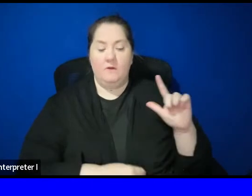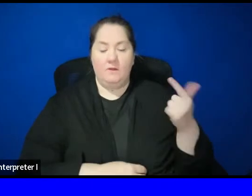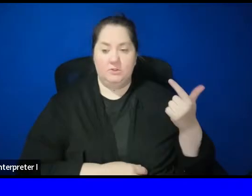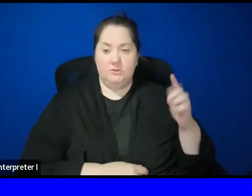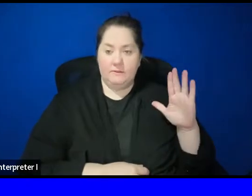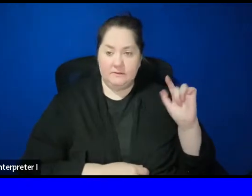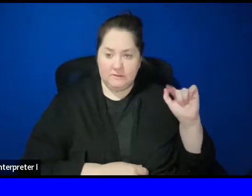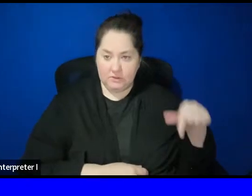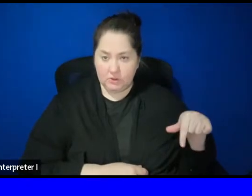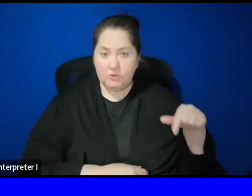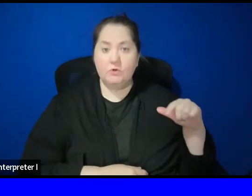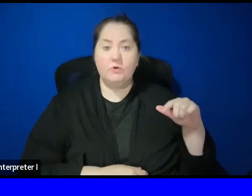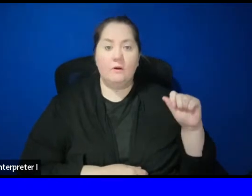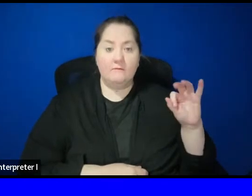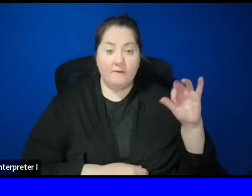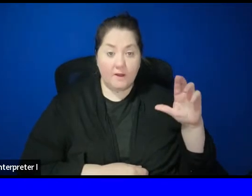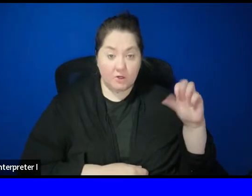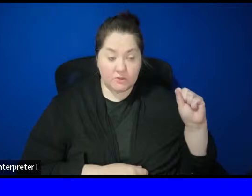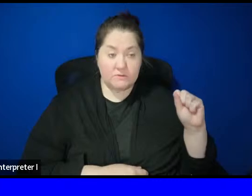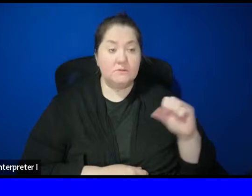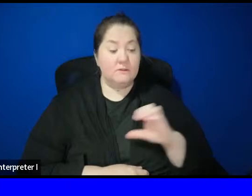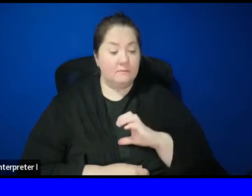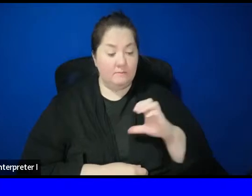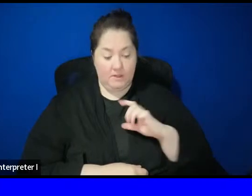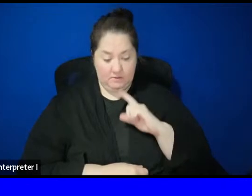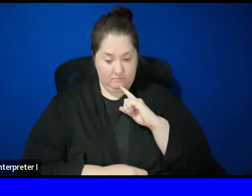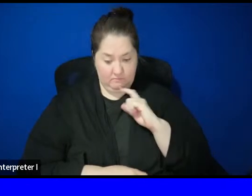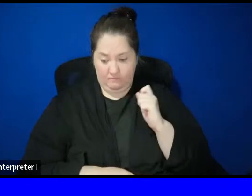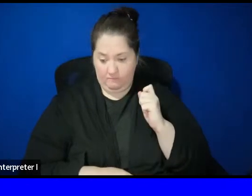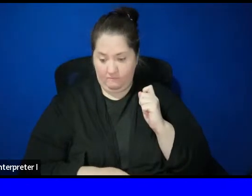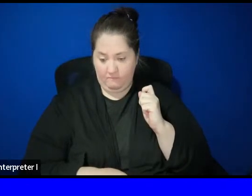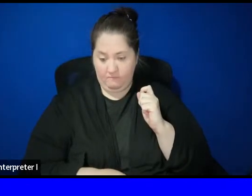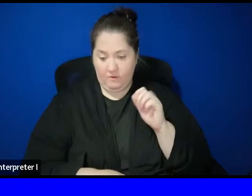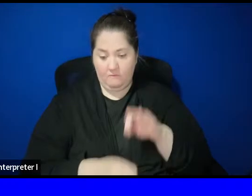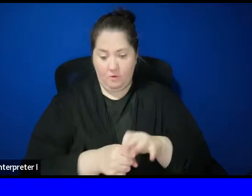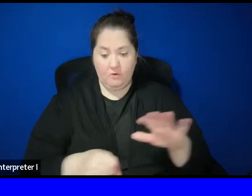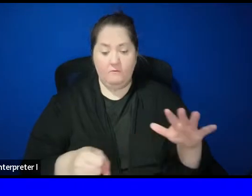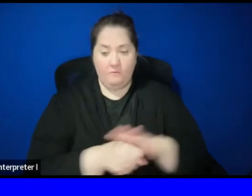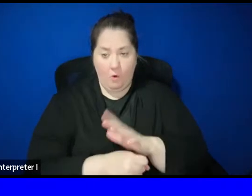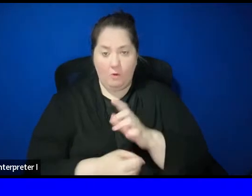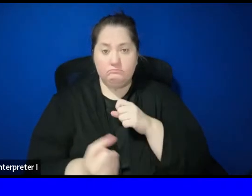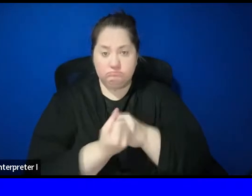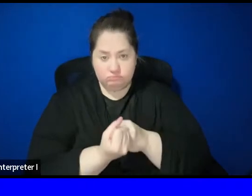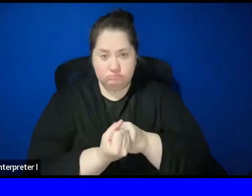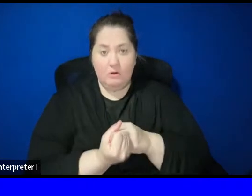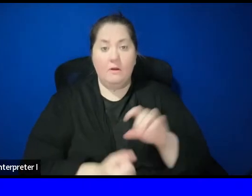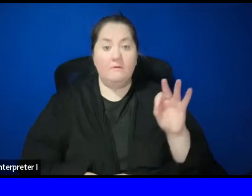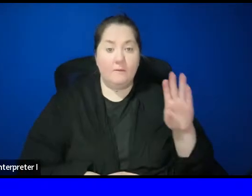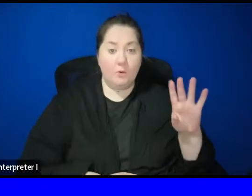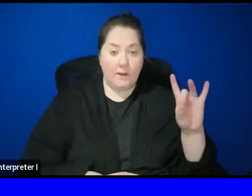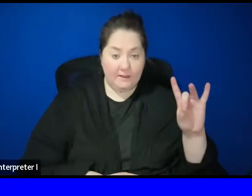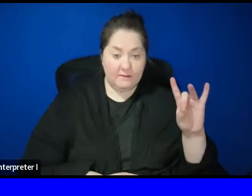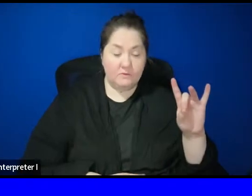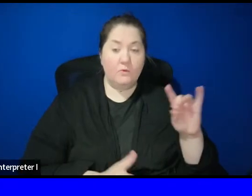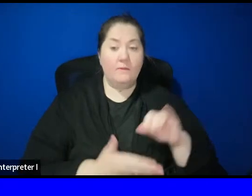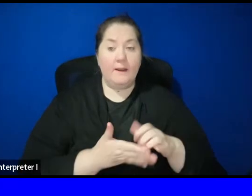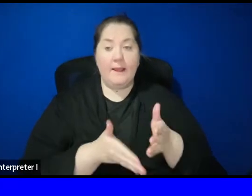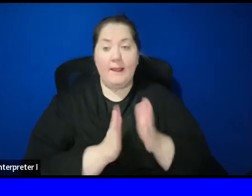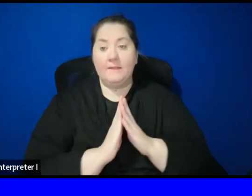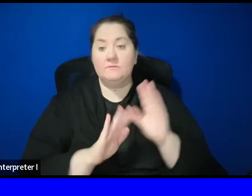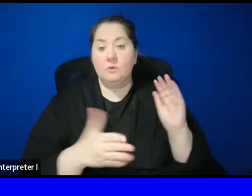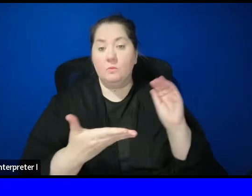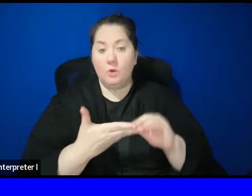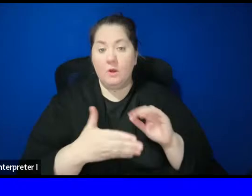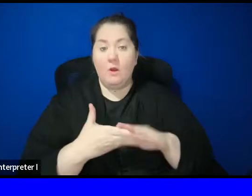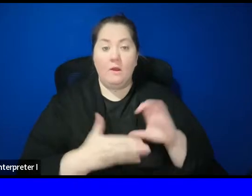LGBTQ Affairs. The committee voted unanimously to approve the committee print and report on February 8th. With that, I ask the measure be placed on